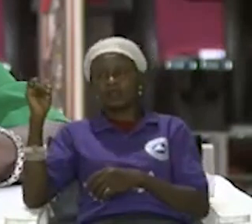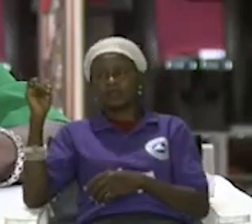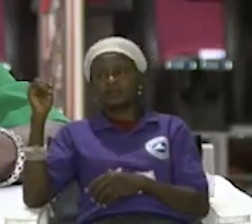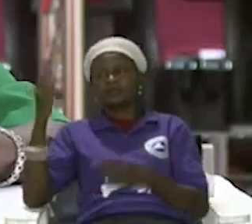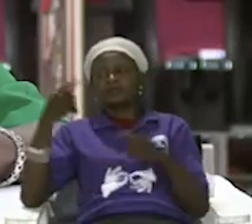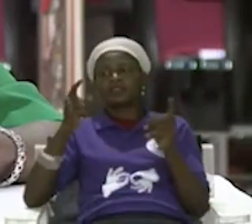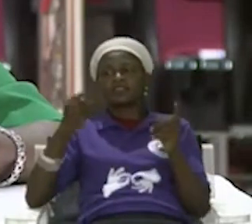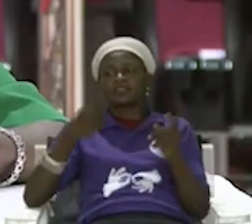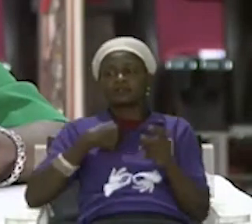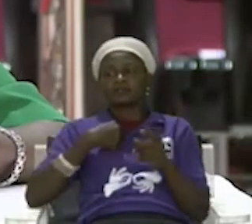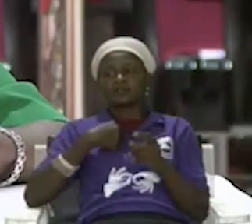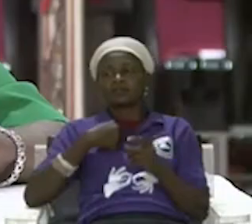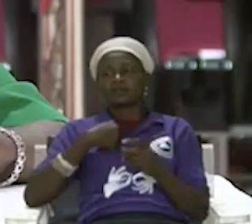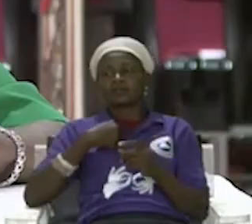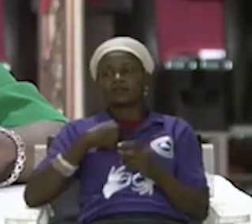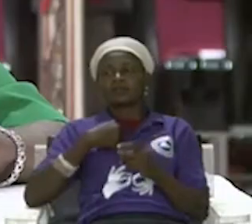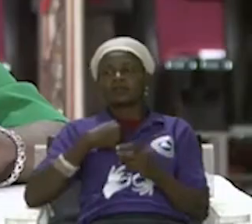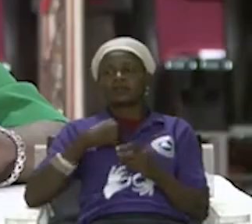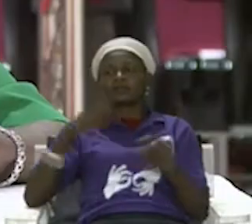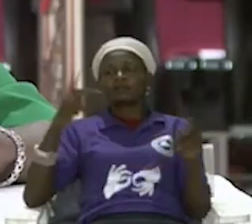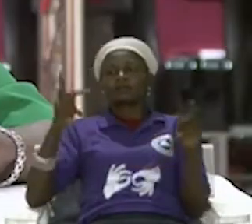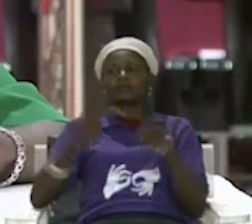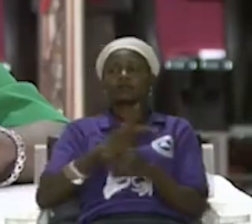Let me multiply.